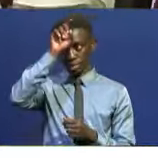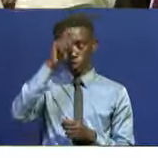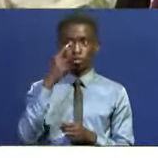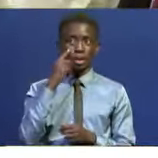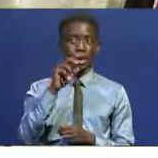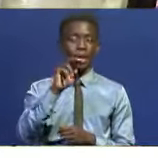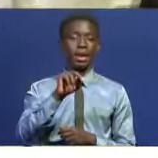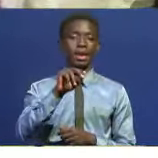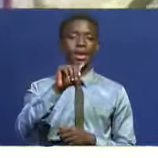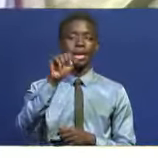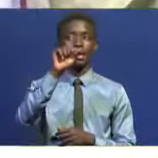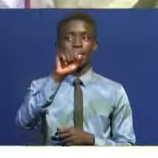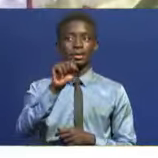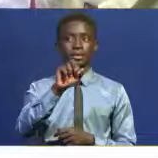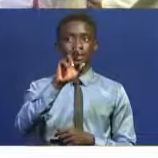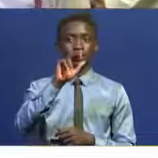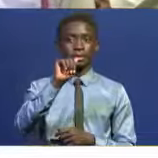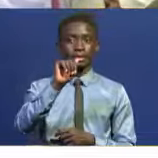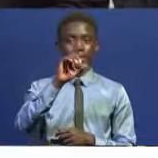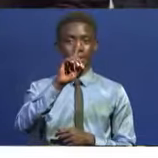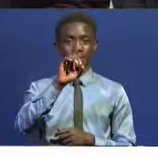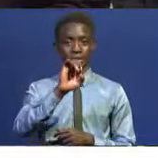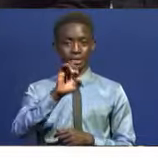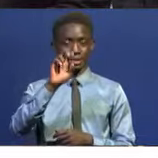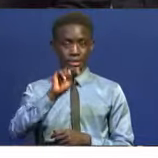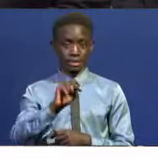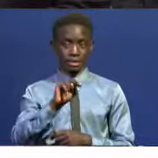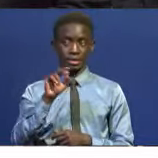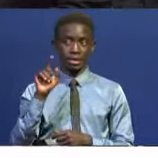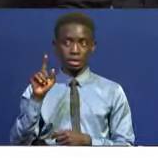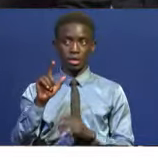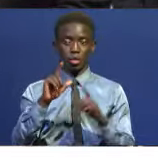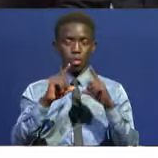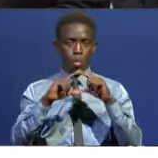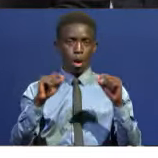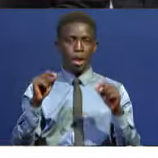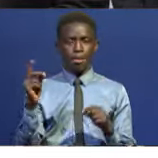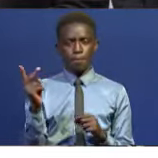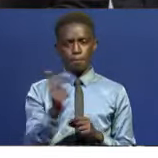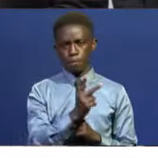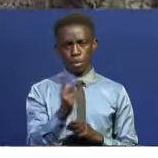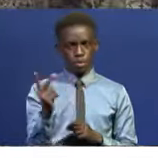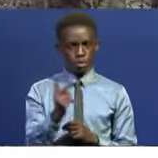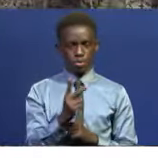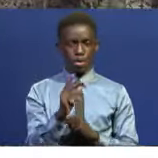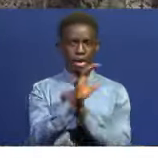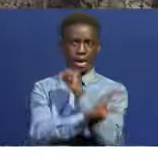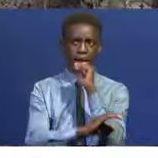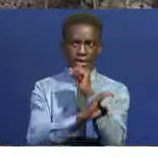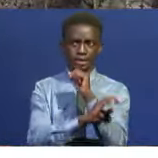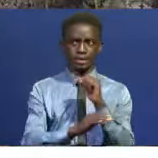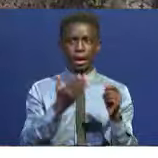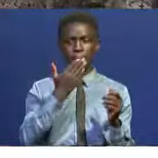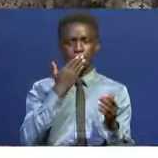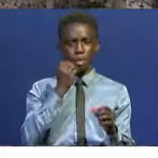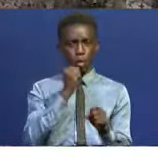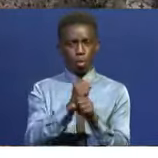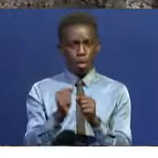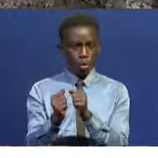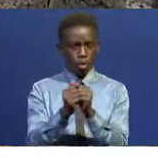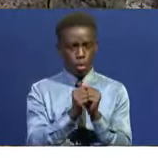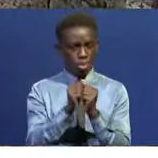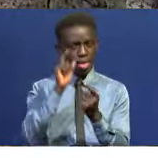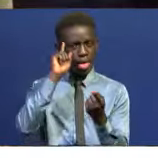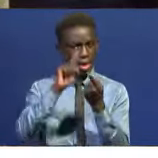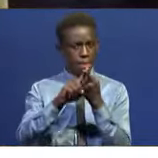who attended the event, called on armed forces in both countries to join efforts in advancing peace and security